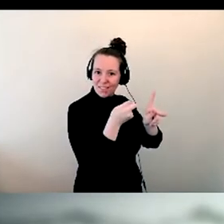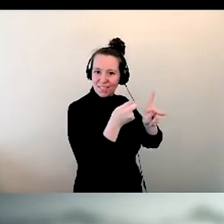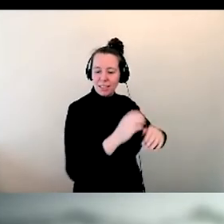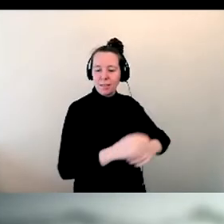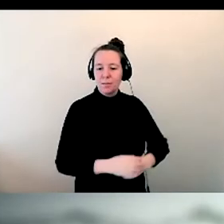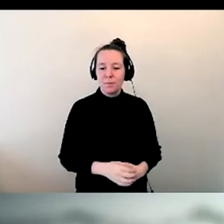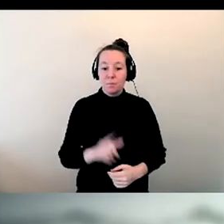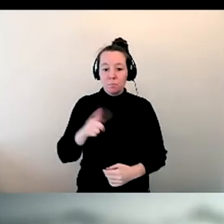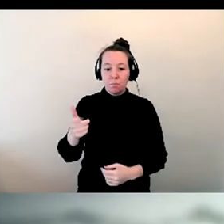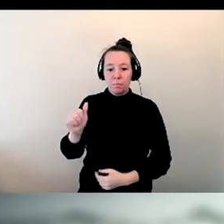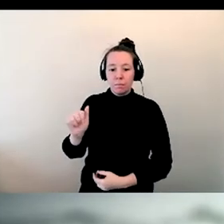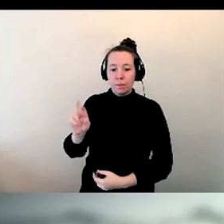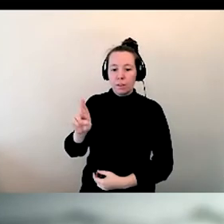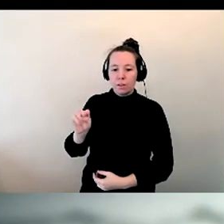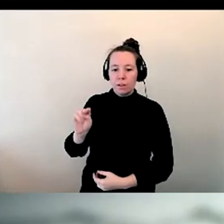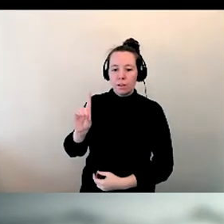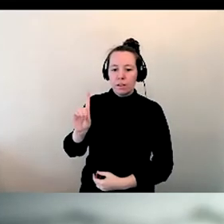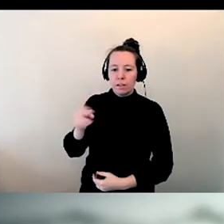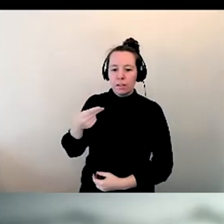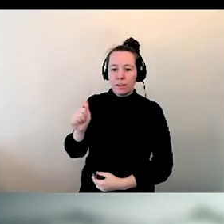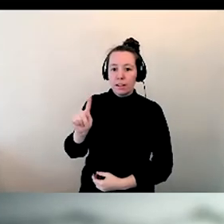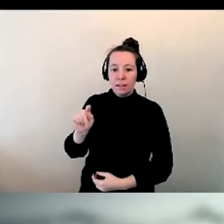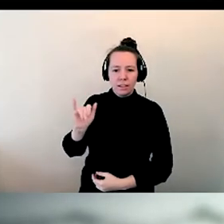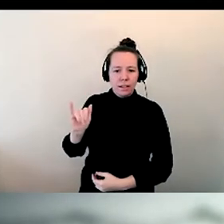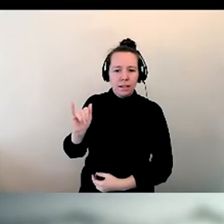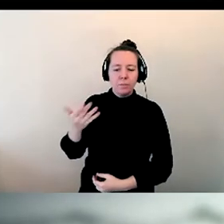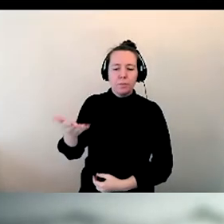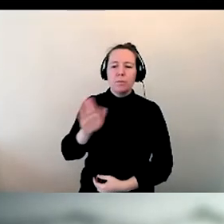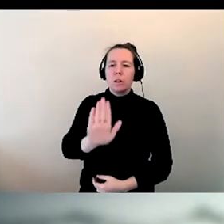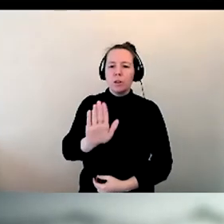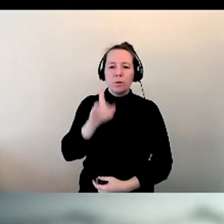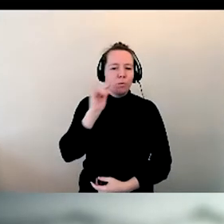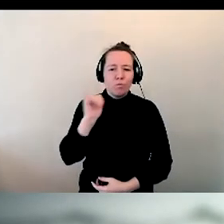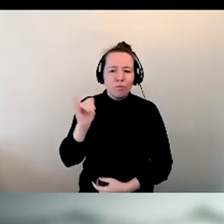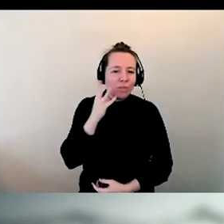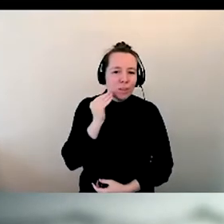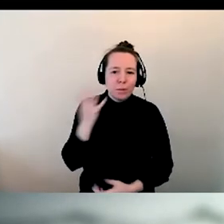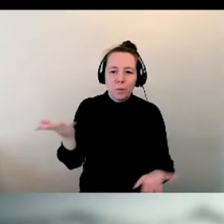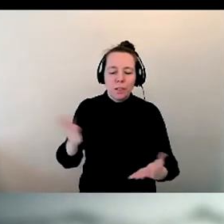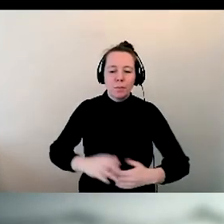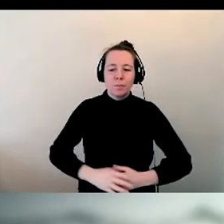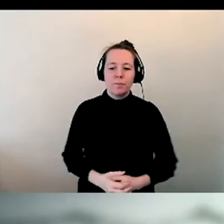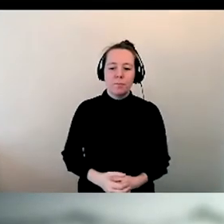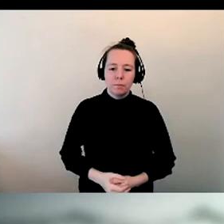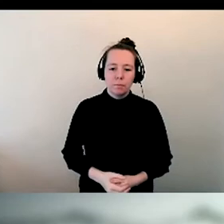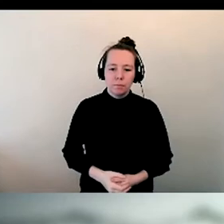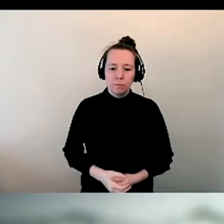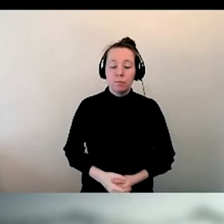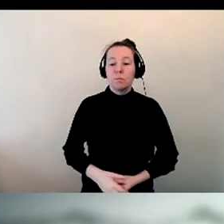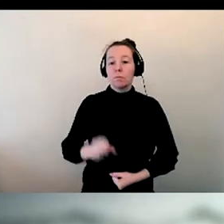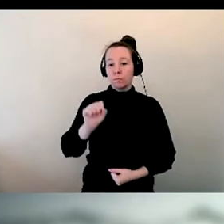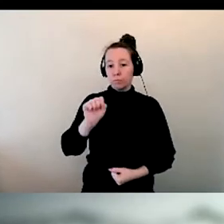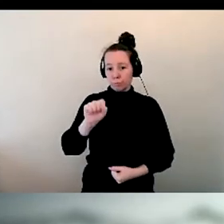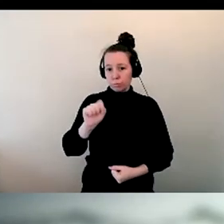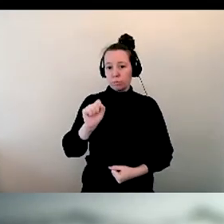Arundhati, what about you? How do you go about this process? Yeah, so I think that each publishing house sort of